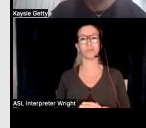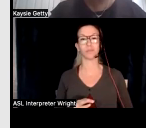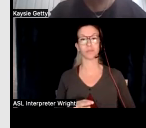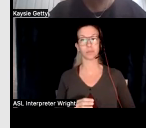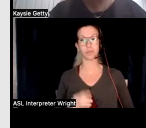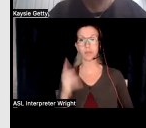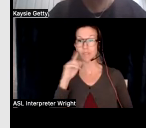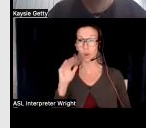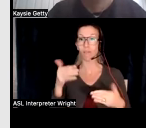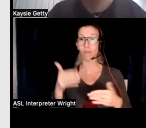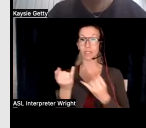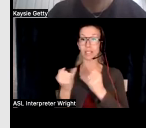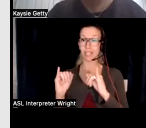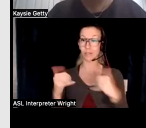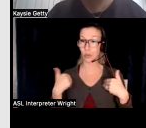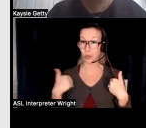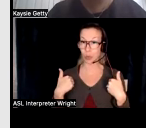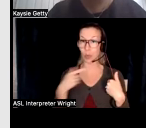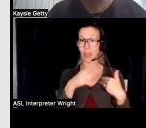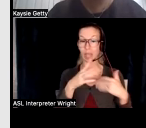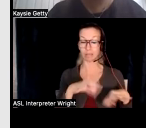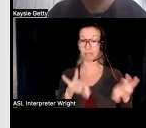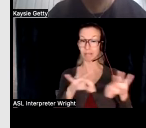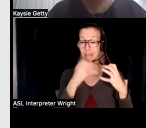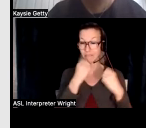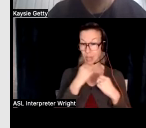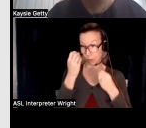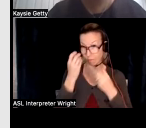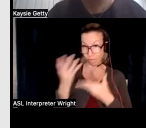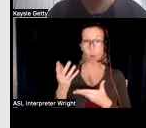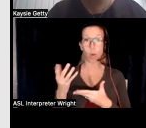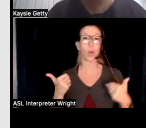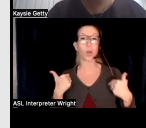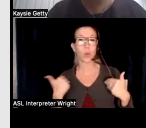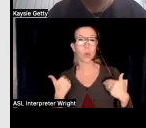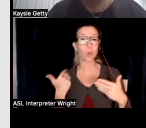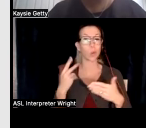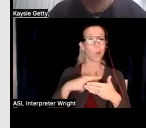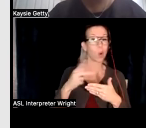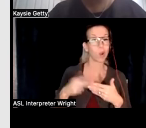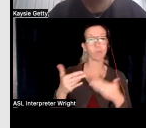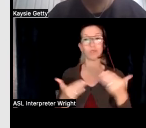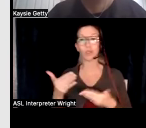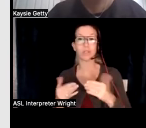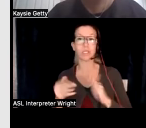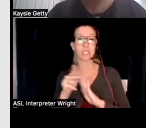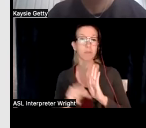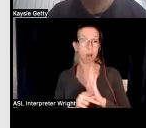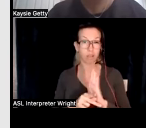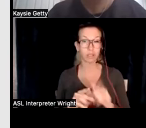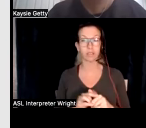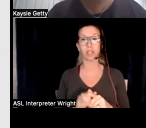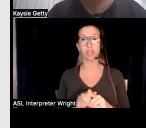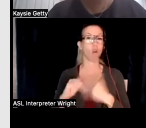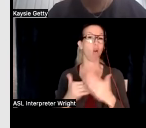youth, the key values inform our youth focused programs, services, policies, and all support